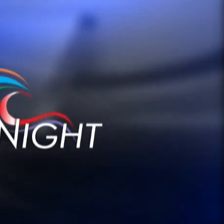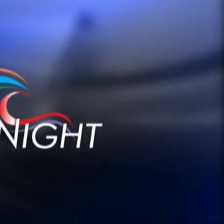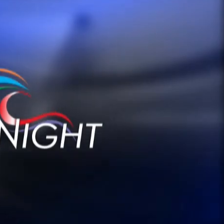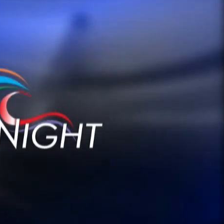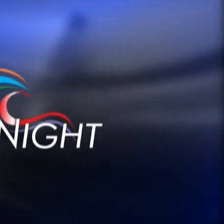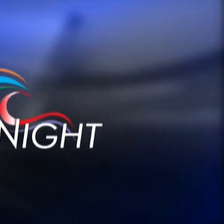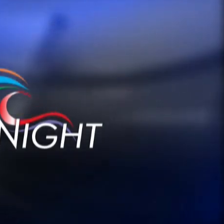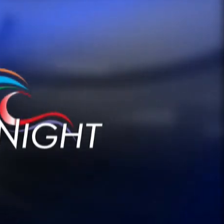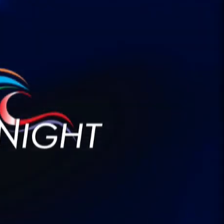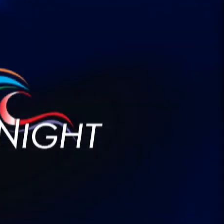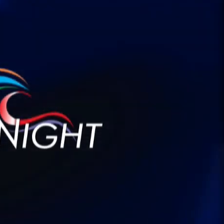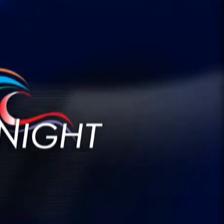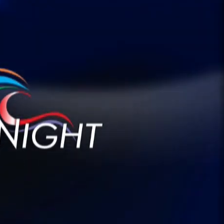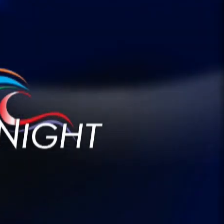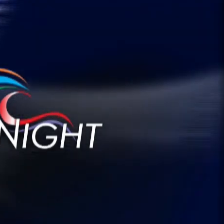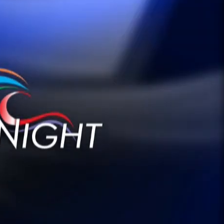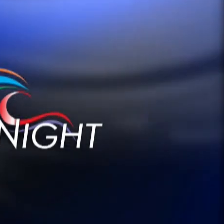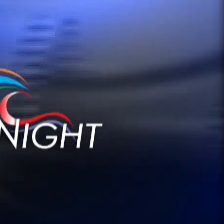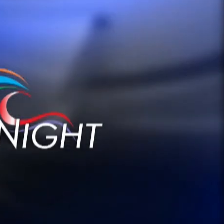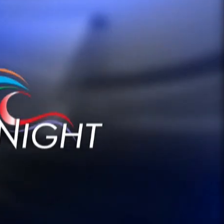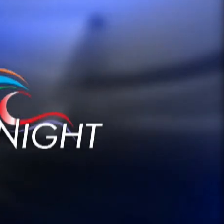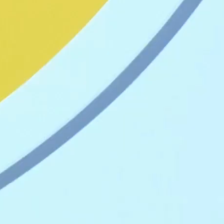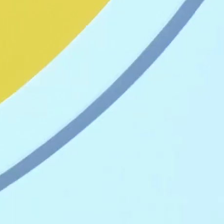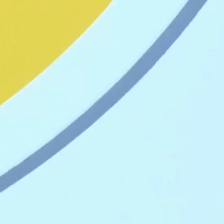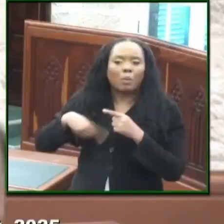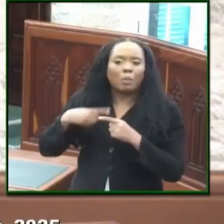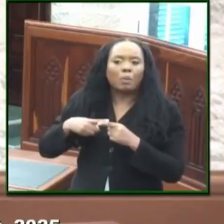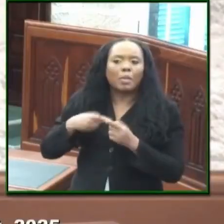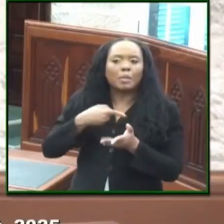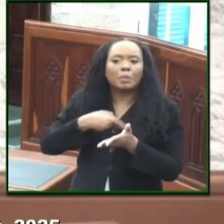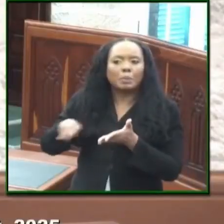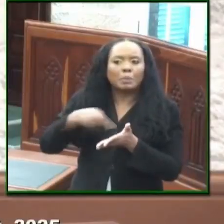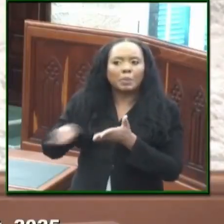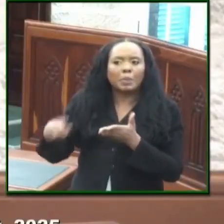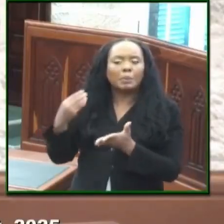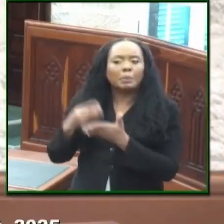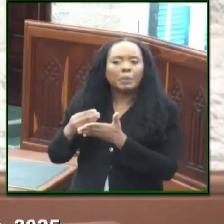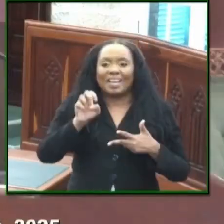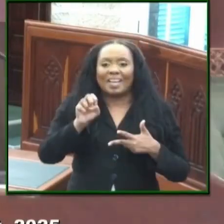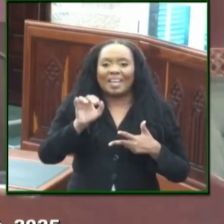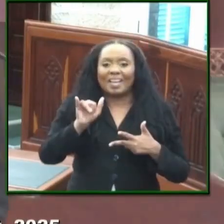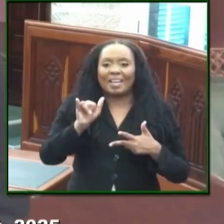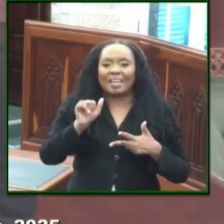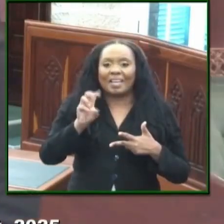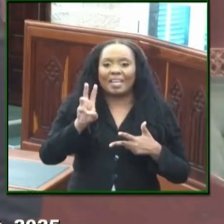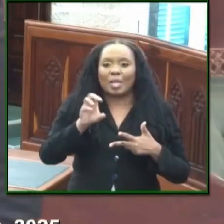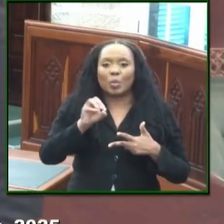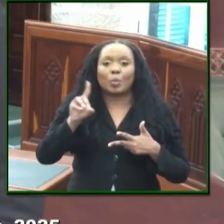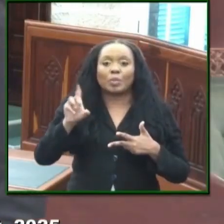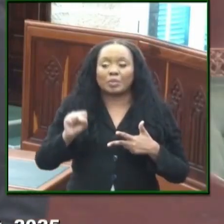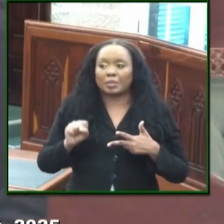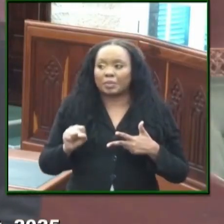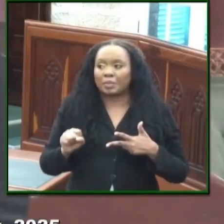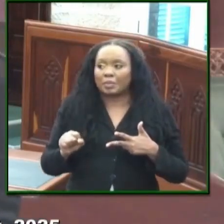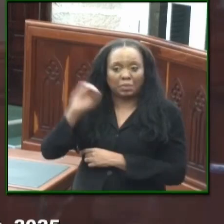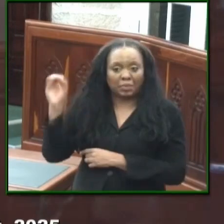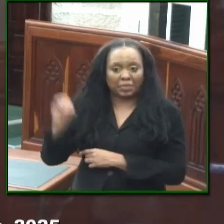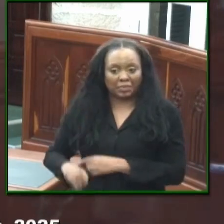In the headlines, Barbados to benefit from a regional initiative to reshape the Caribbean's energy